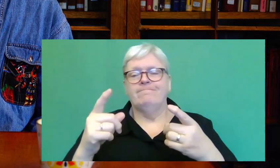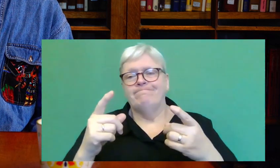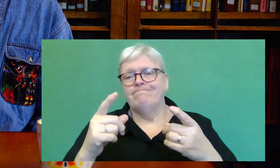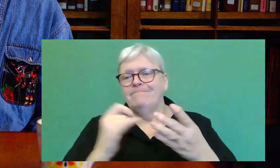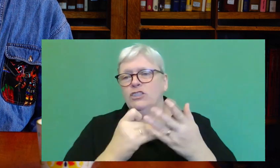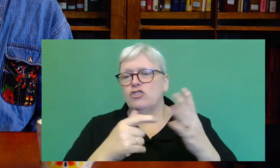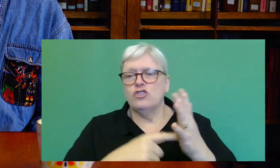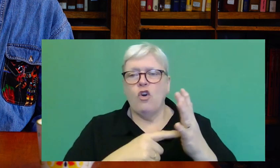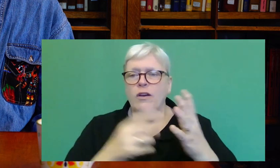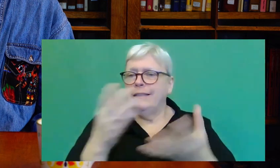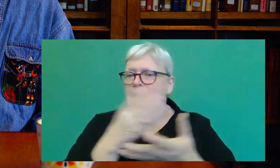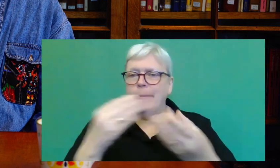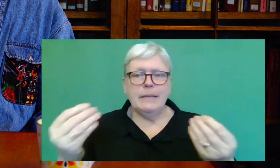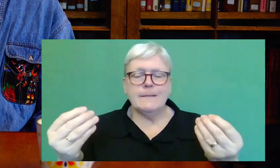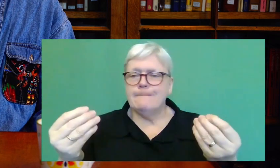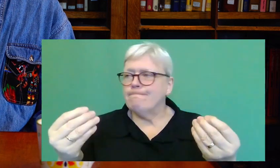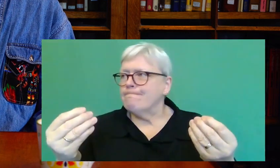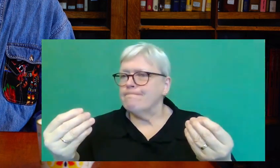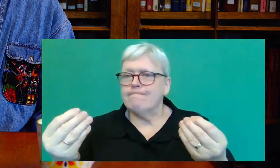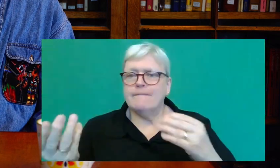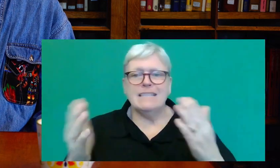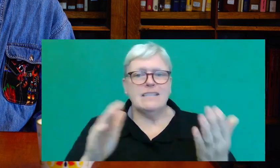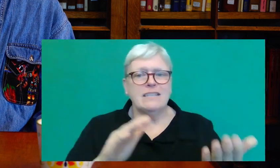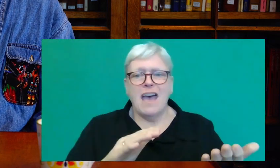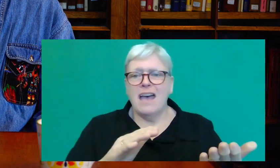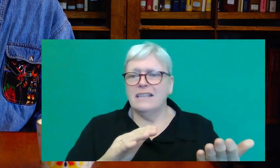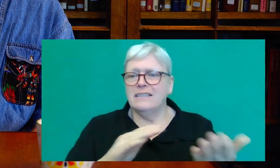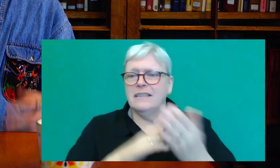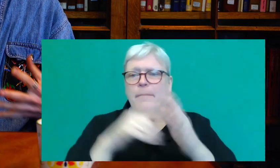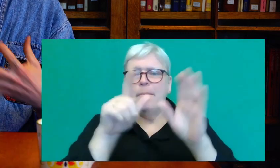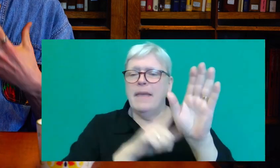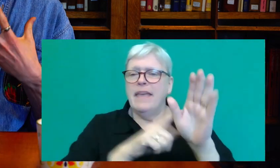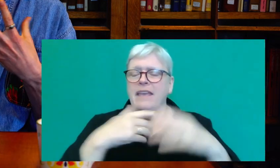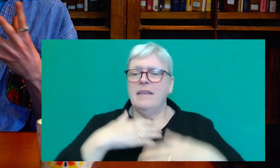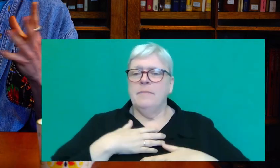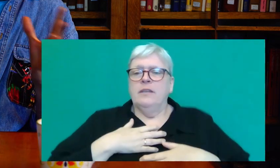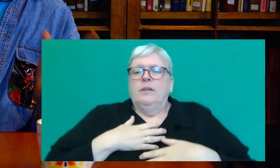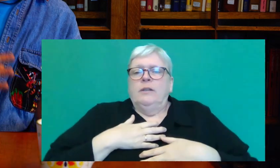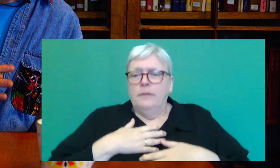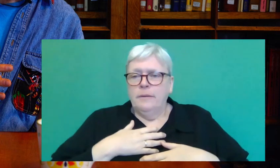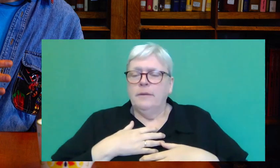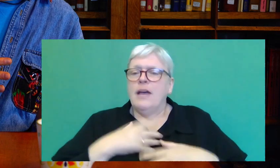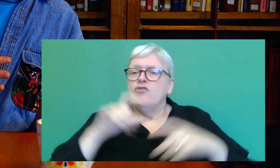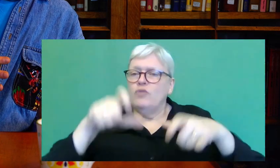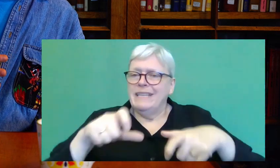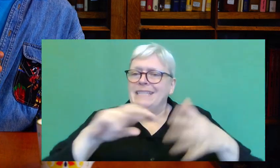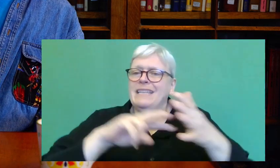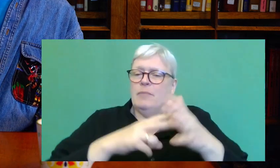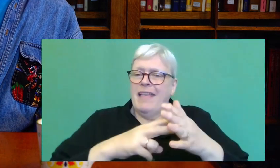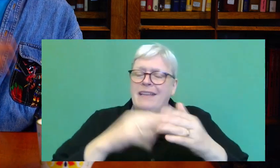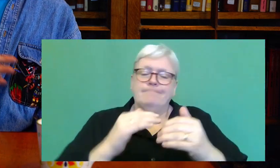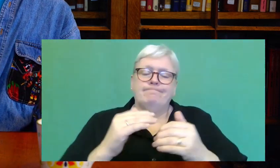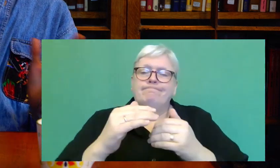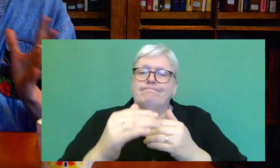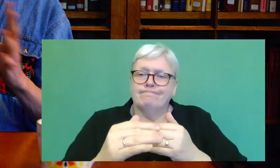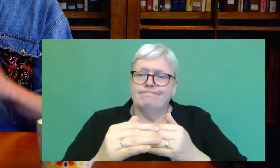and then left the planet in May, and I had this residency planned, and the period of time between